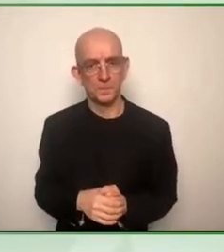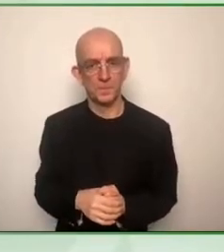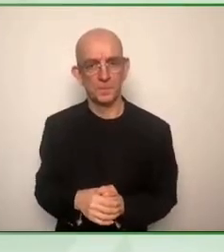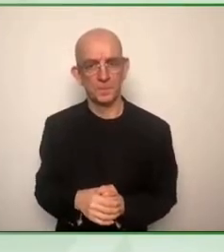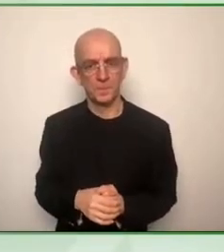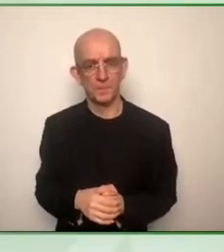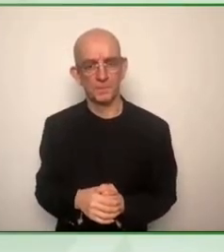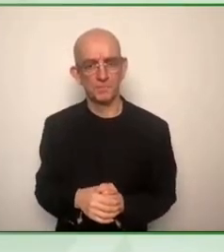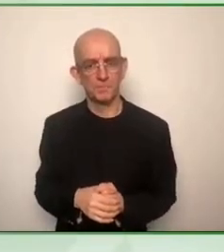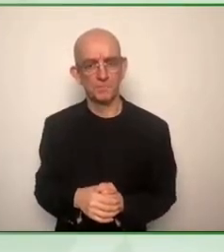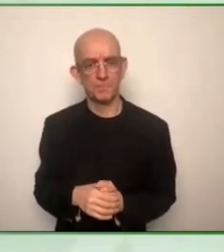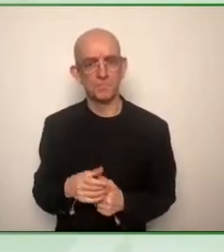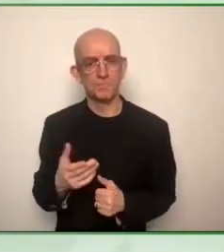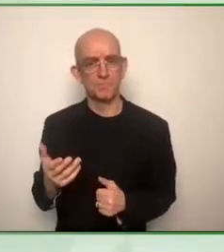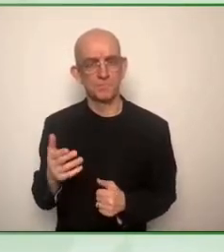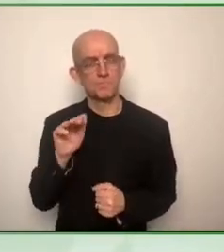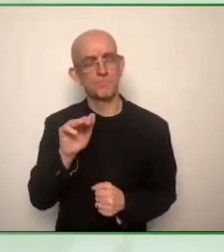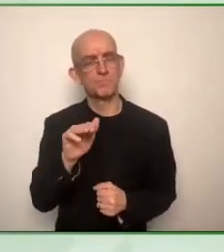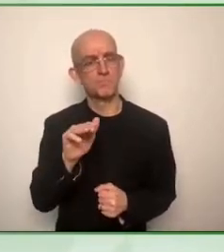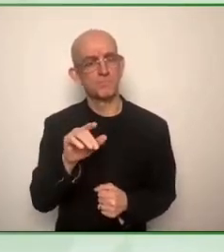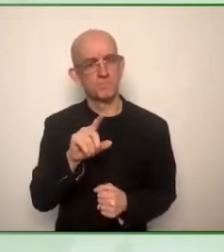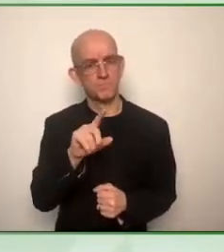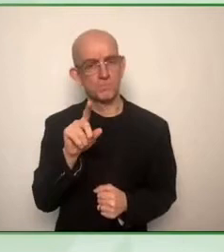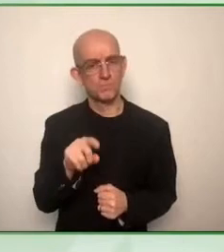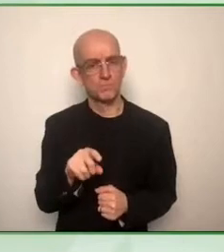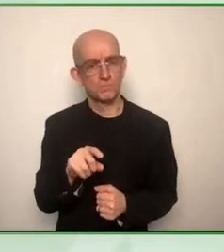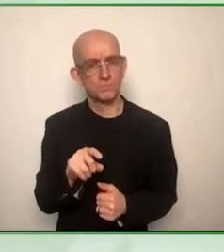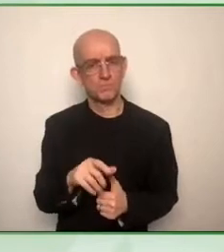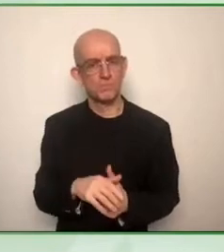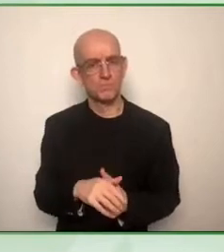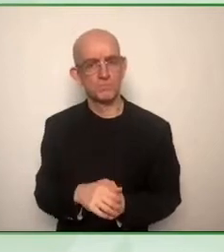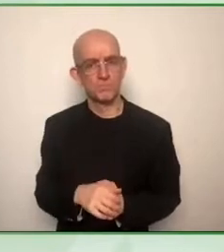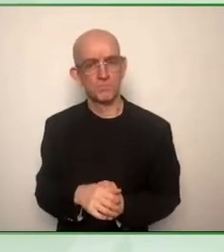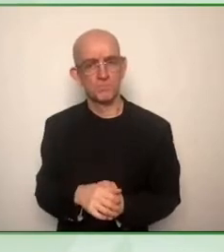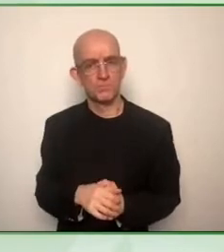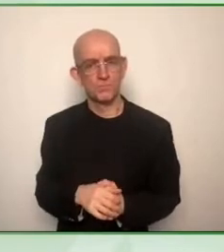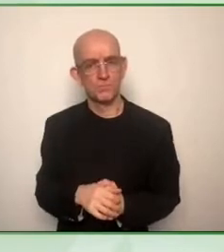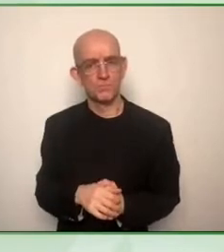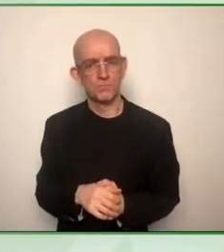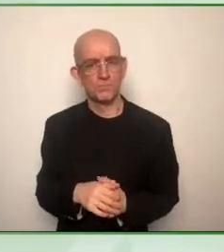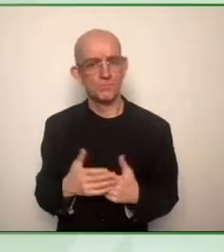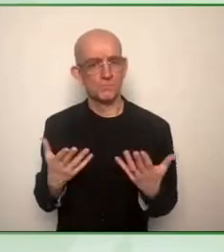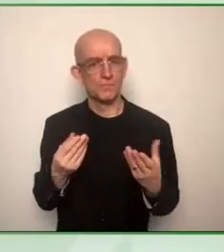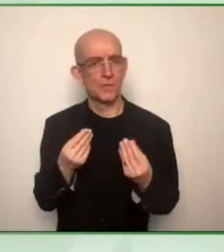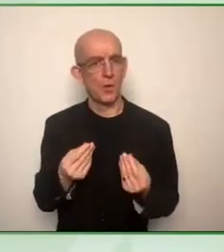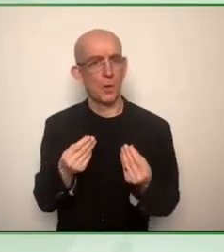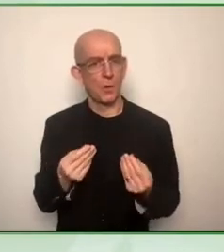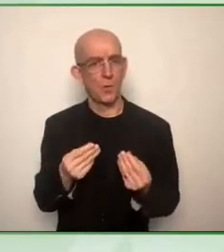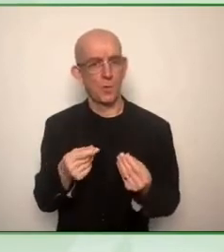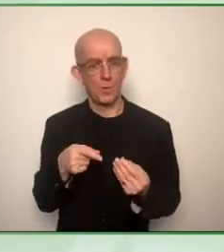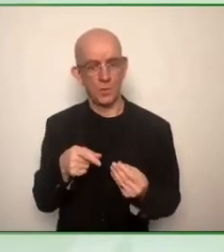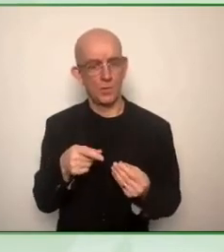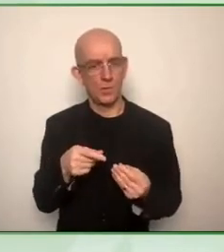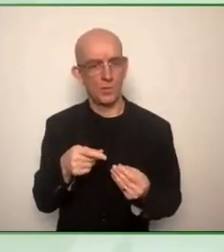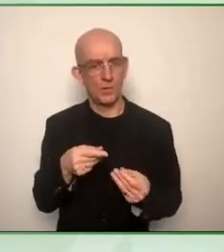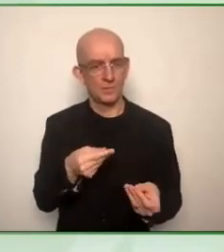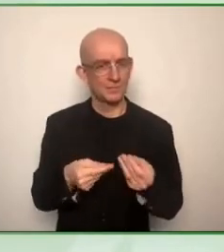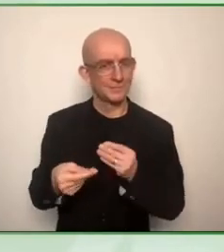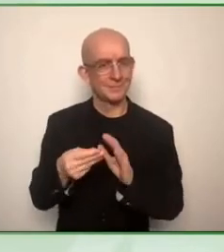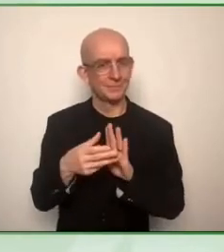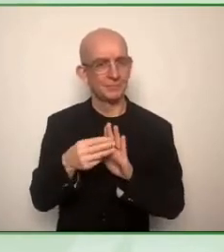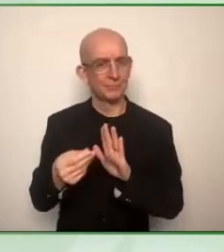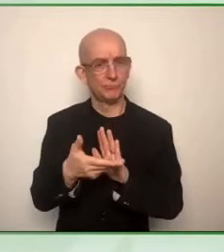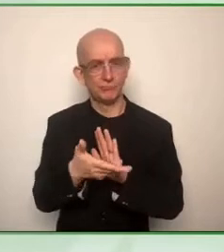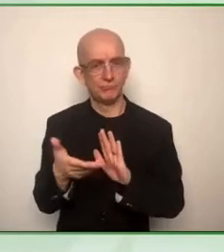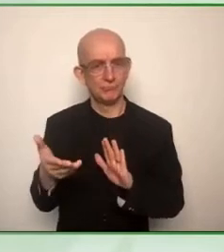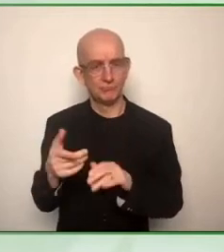talks currently with one of South Africa's largest telecoms providers to try and zero rate the usage of the app as well. In South